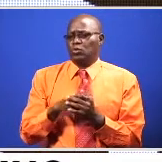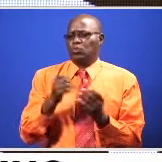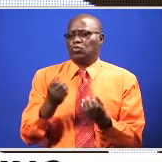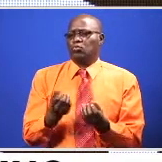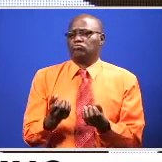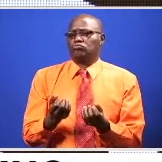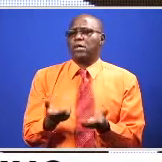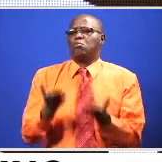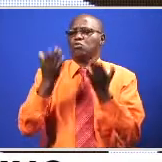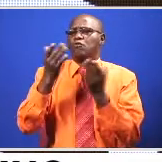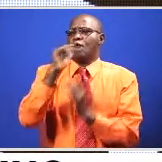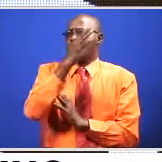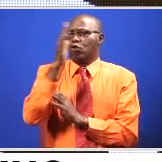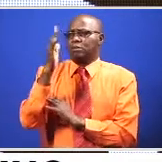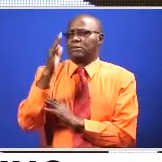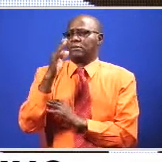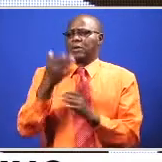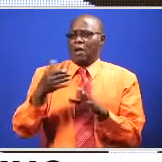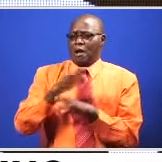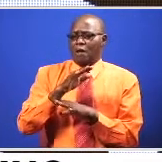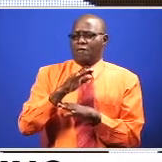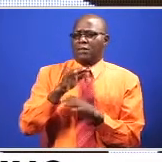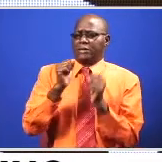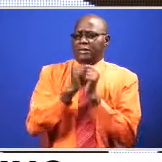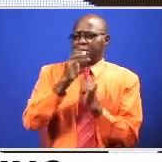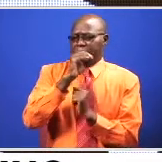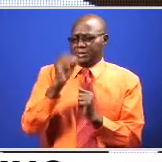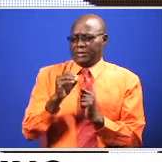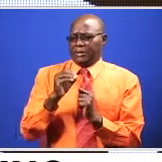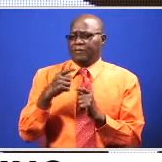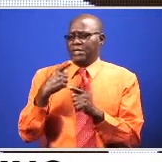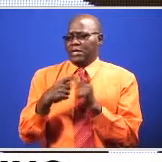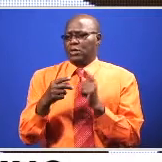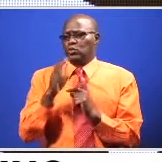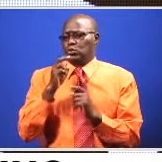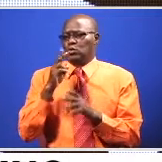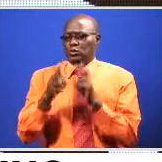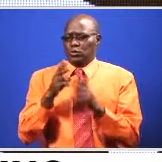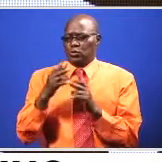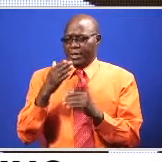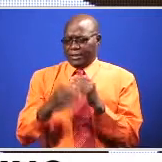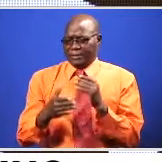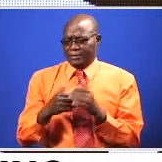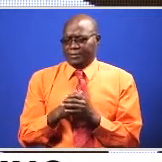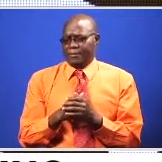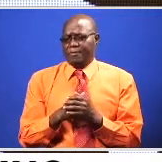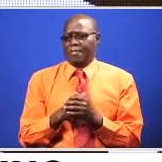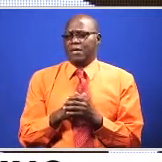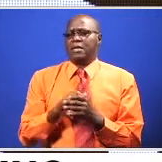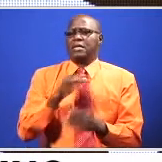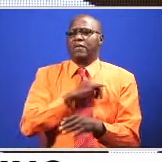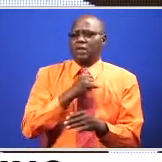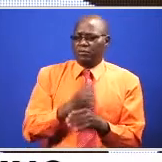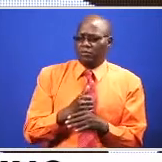to 10% by the year 2022. Spearheading the reforestation exercise, Coast Development Authority